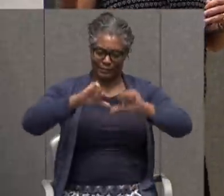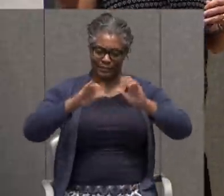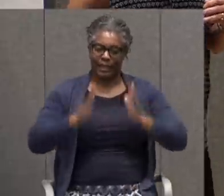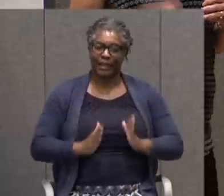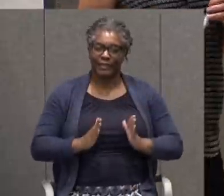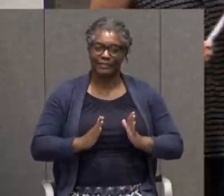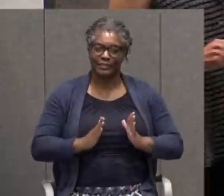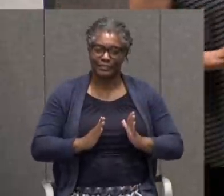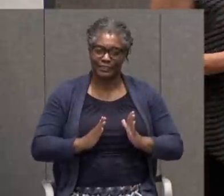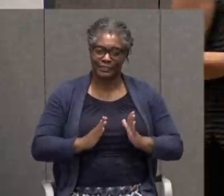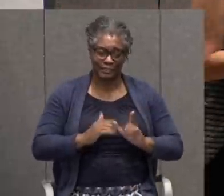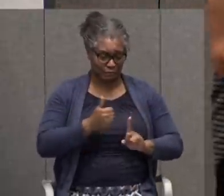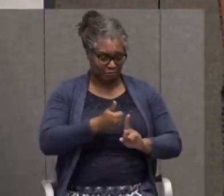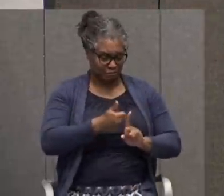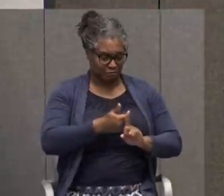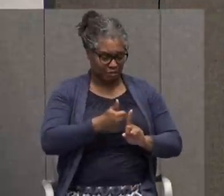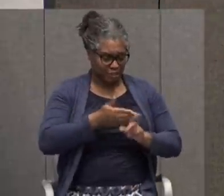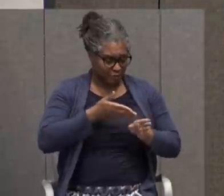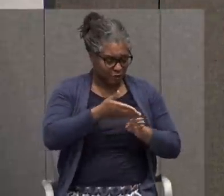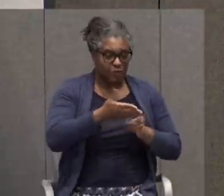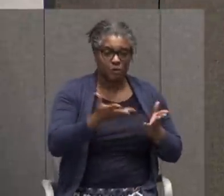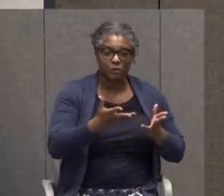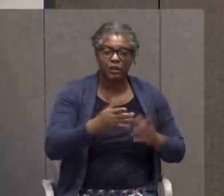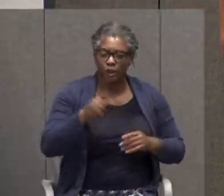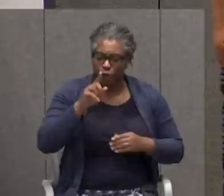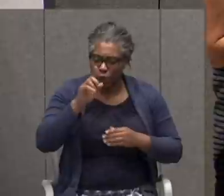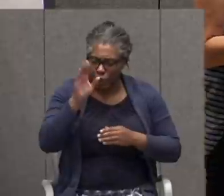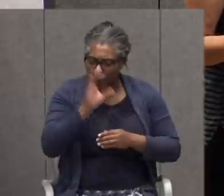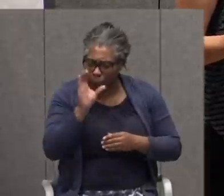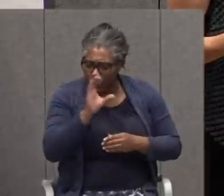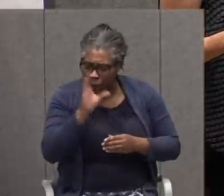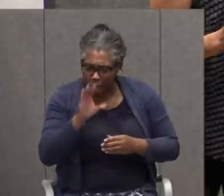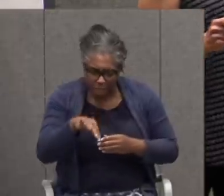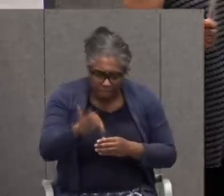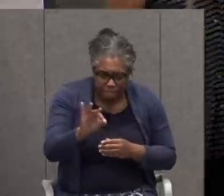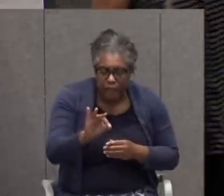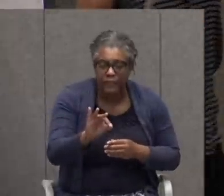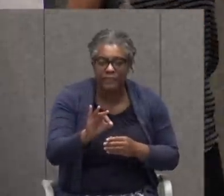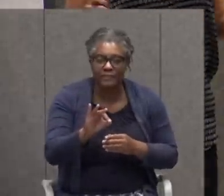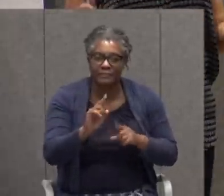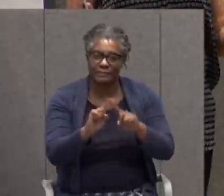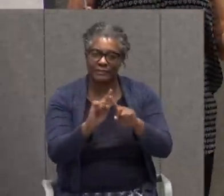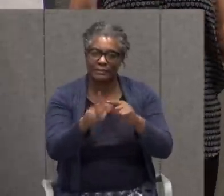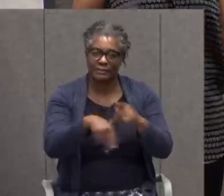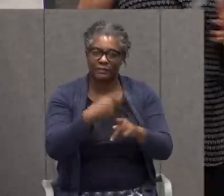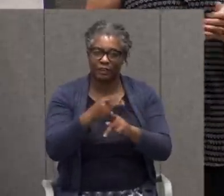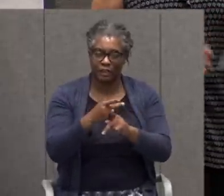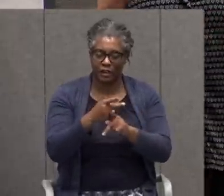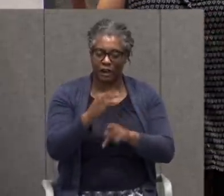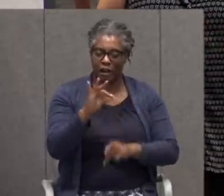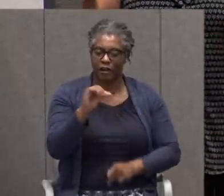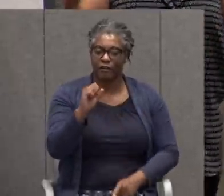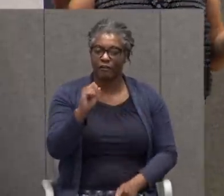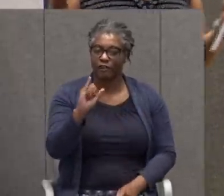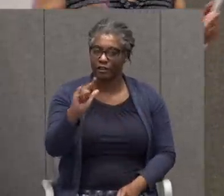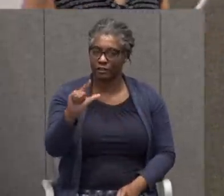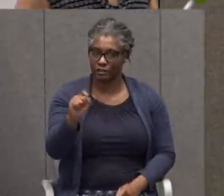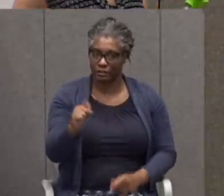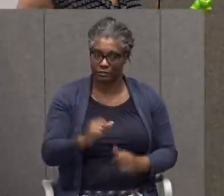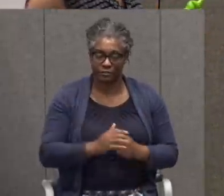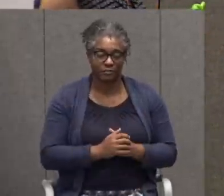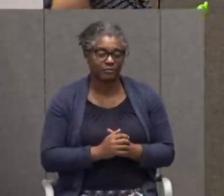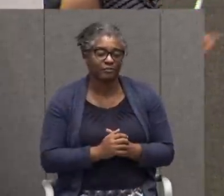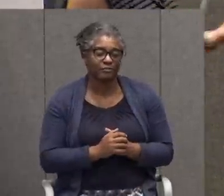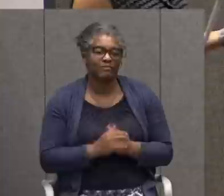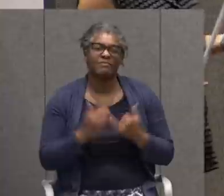went over that with Miss Kay. But let's go back. So remember, our first reading, we just sort of think about what